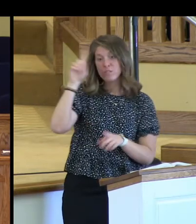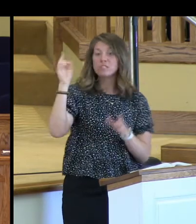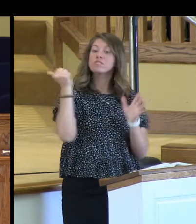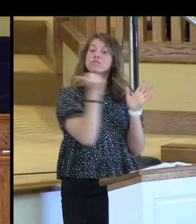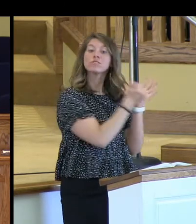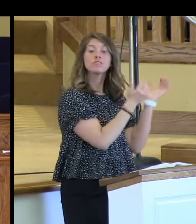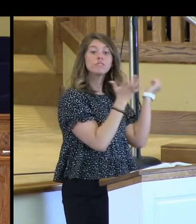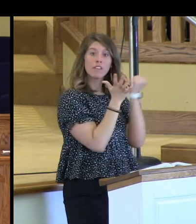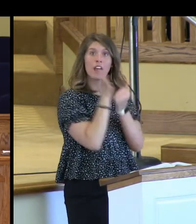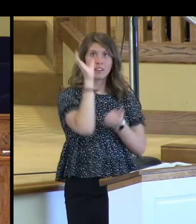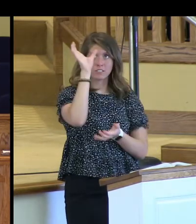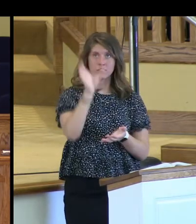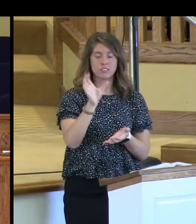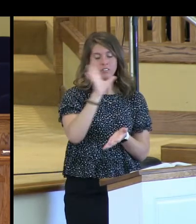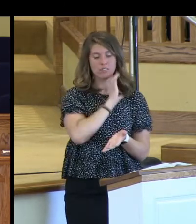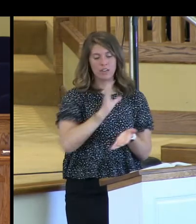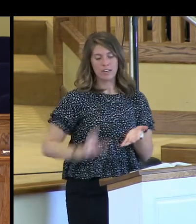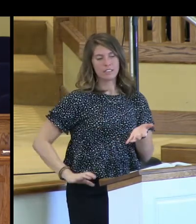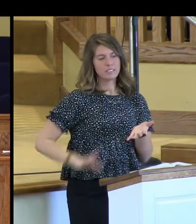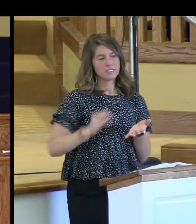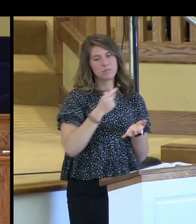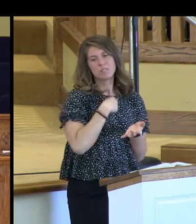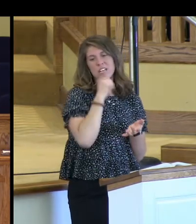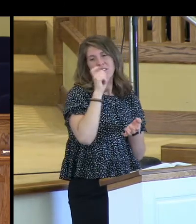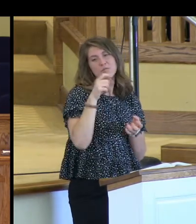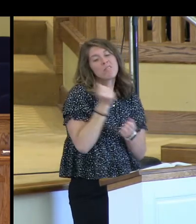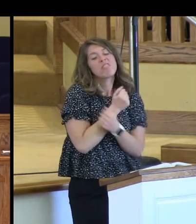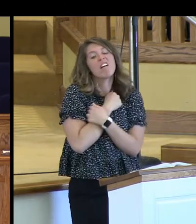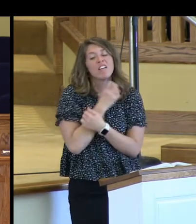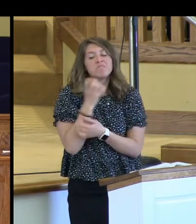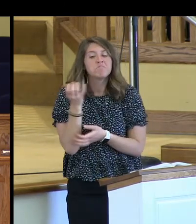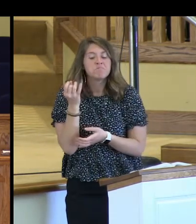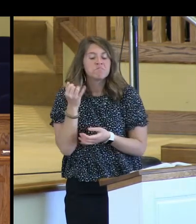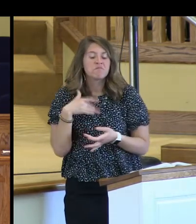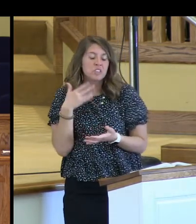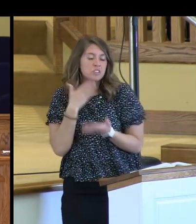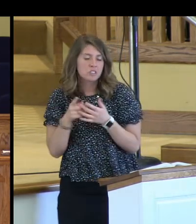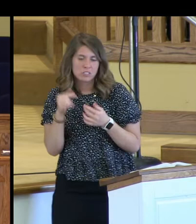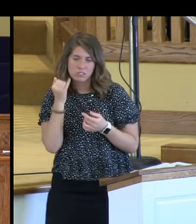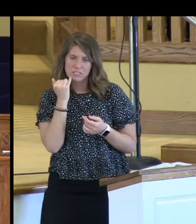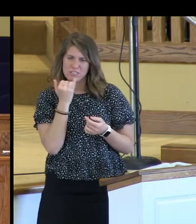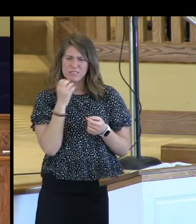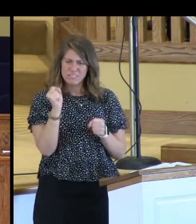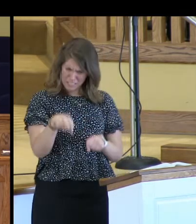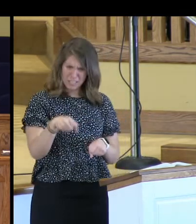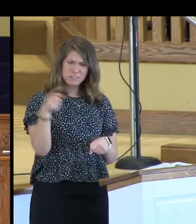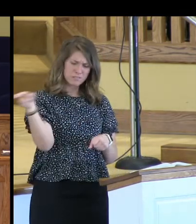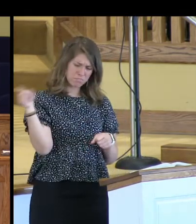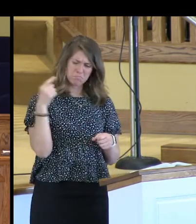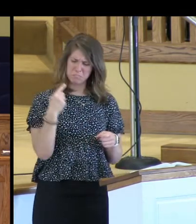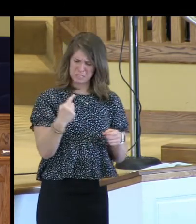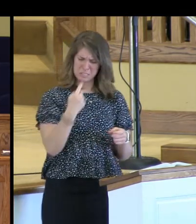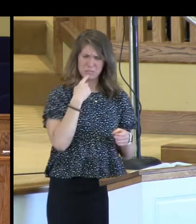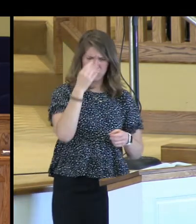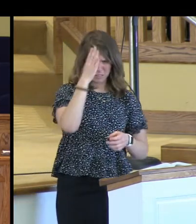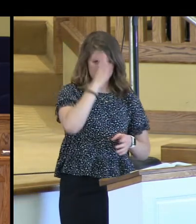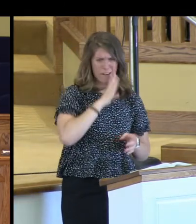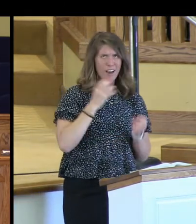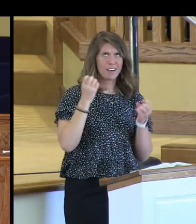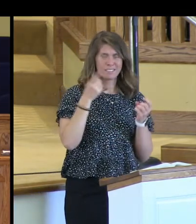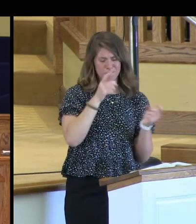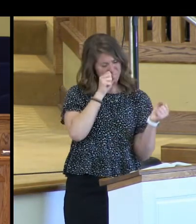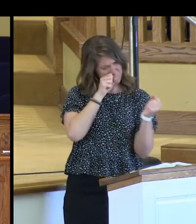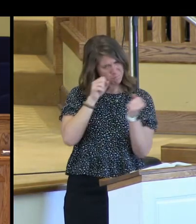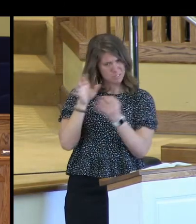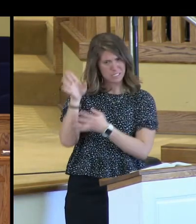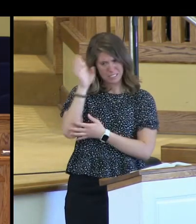Christ. And so we're not supposed to have any love or feelings toward them. Now, they've disappointed God, and as a nation, they have forsaken their